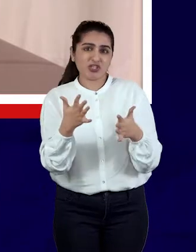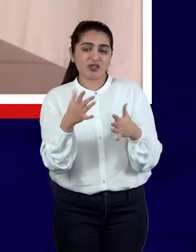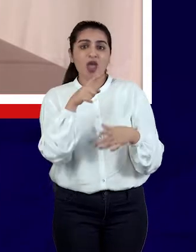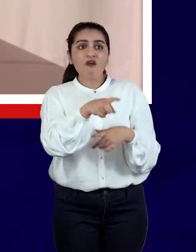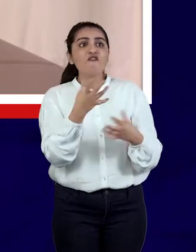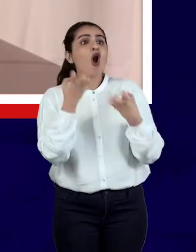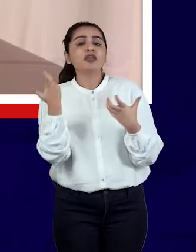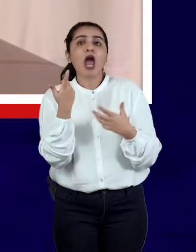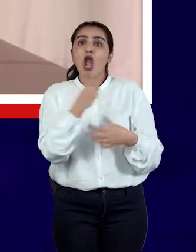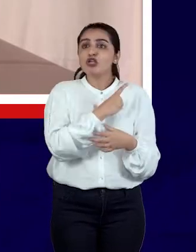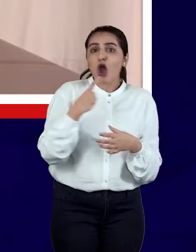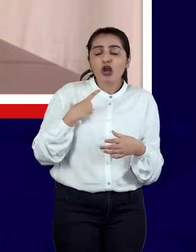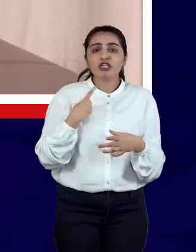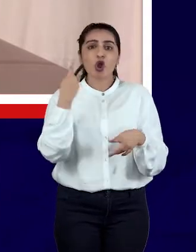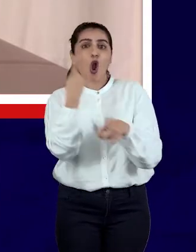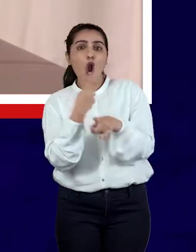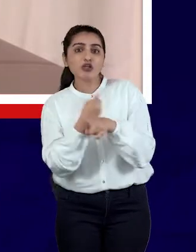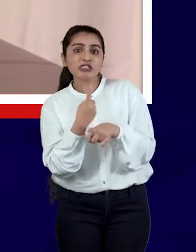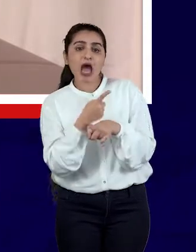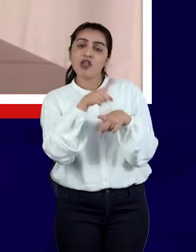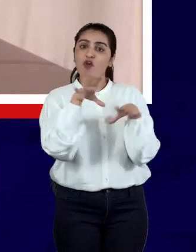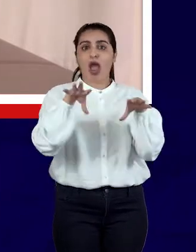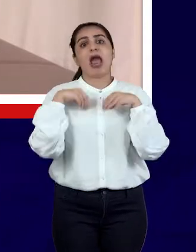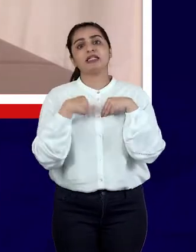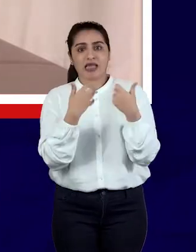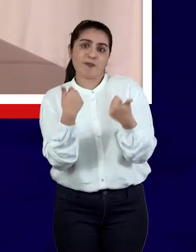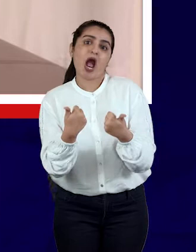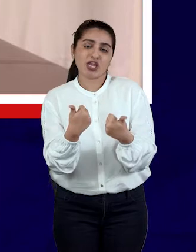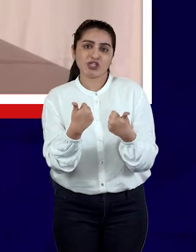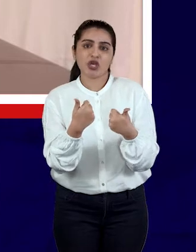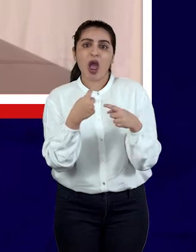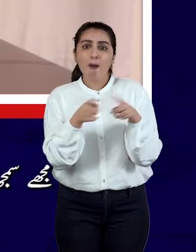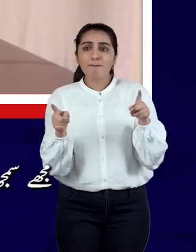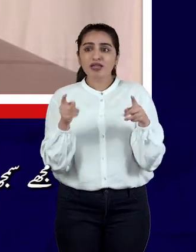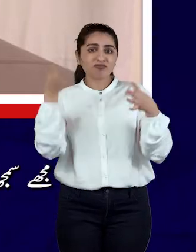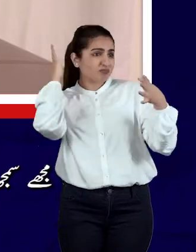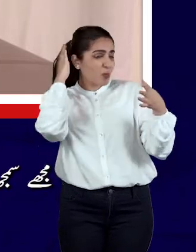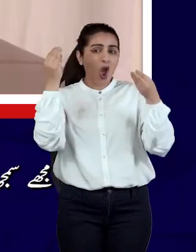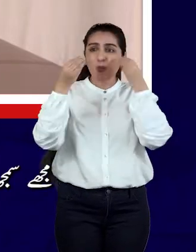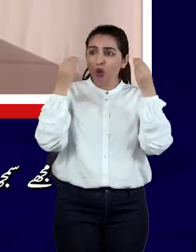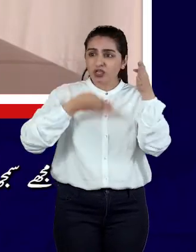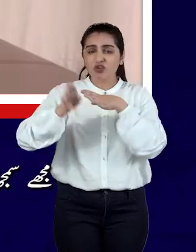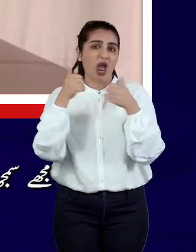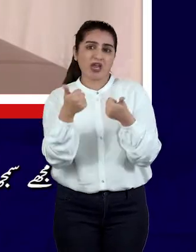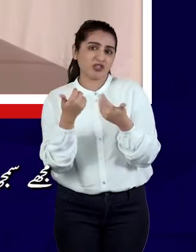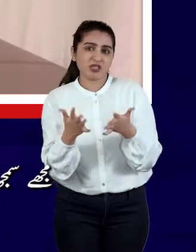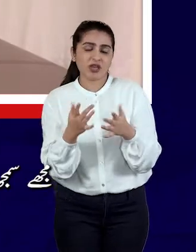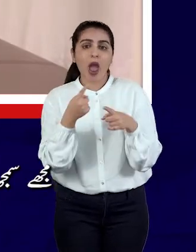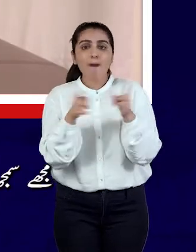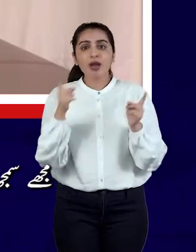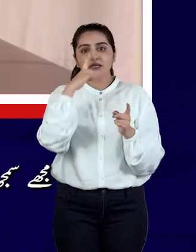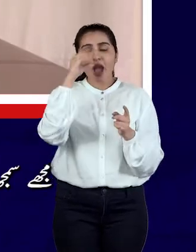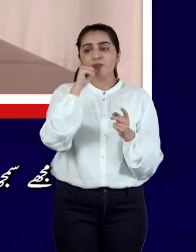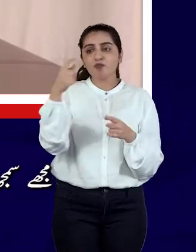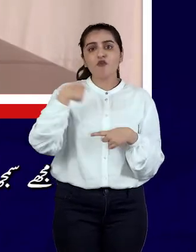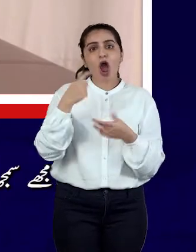they should have been doctors or teachers. That was something that was acceptable. I didn't know how to work on my father to let him